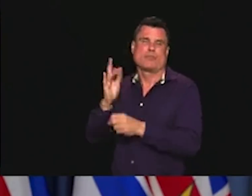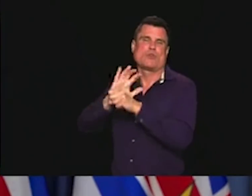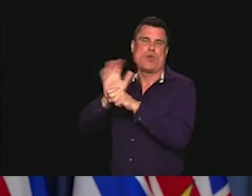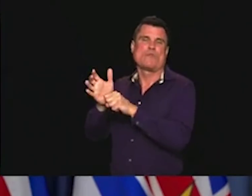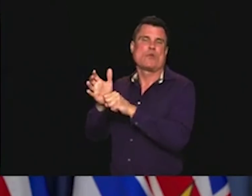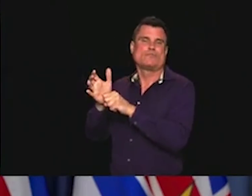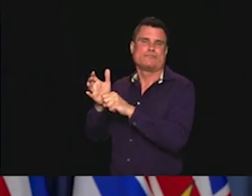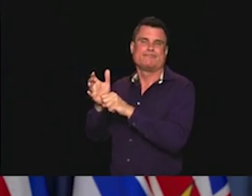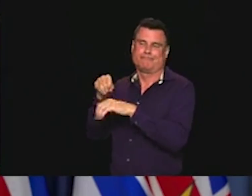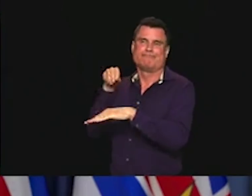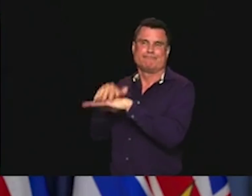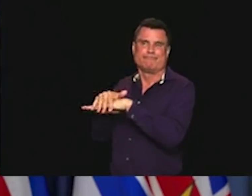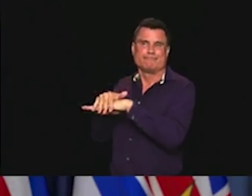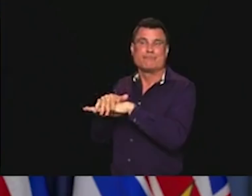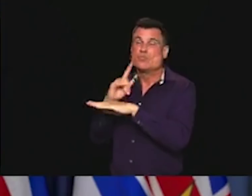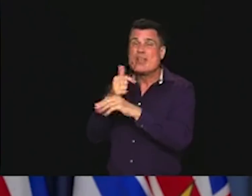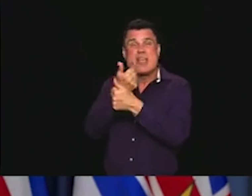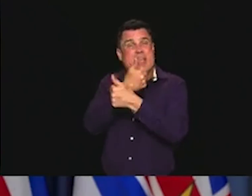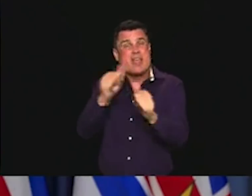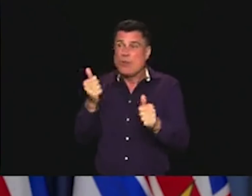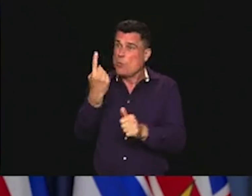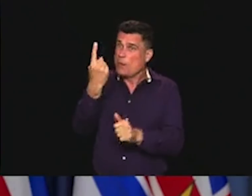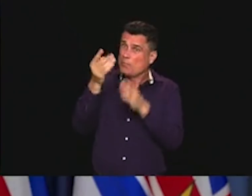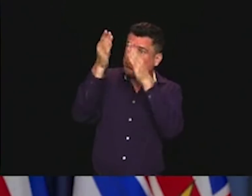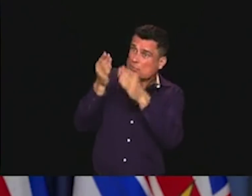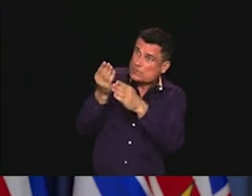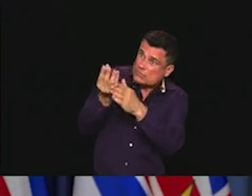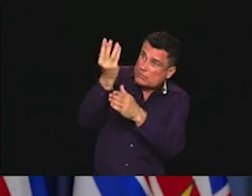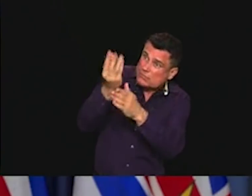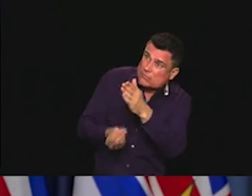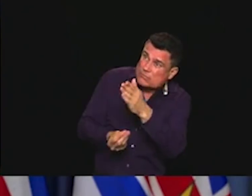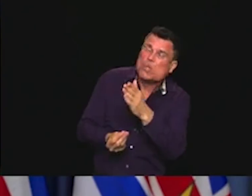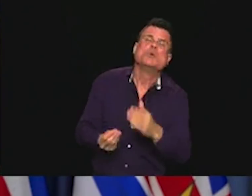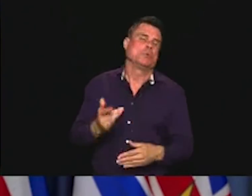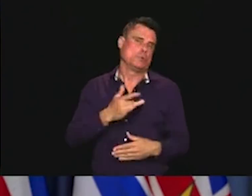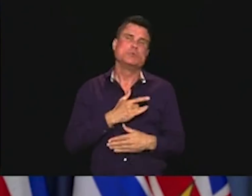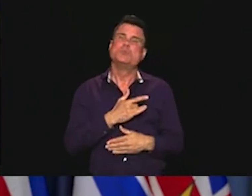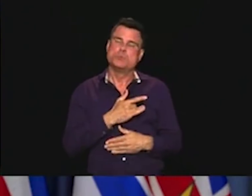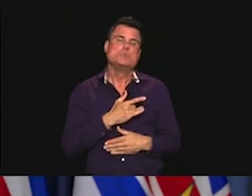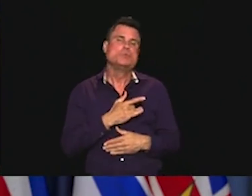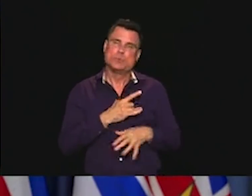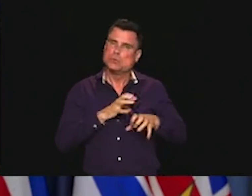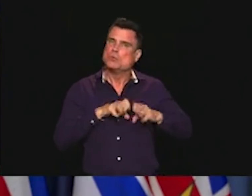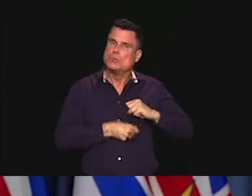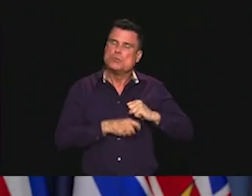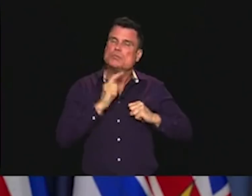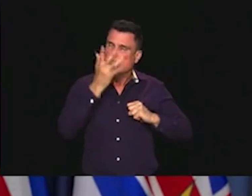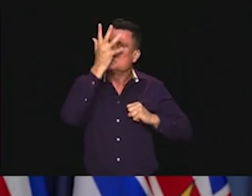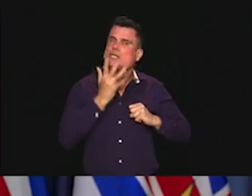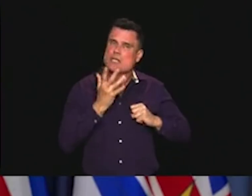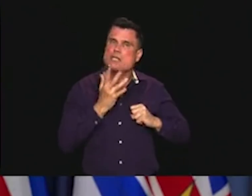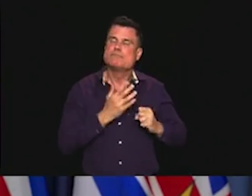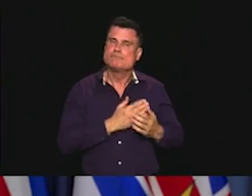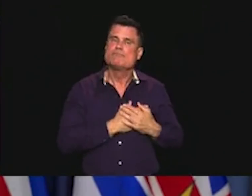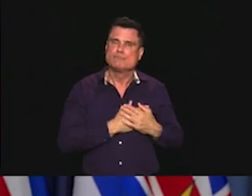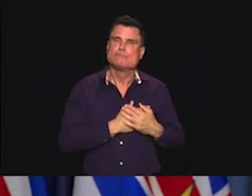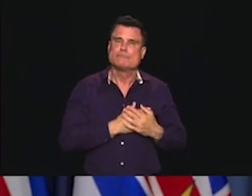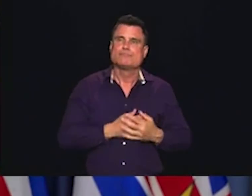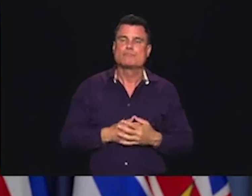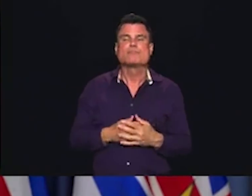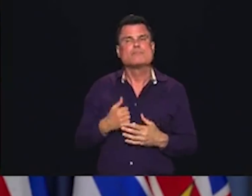who have passed away in the last 24 hours from COVID-19 in BC, 2 living in the Fraser Health Authority and 1 in the